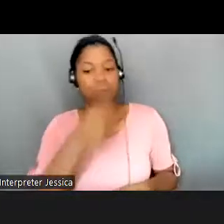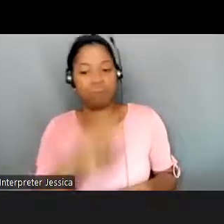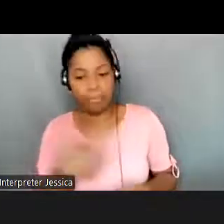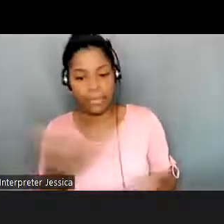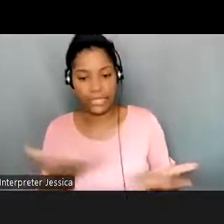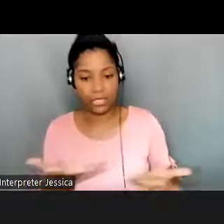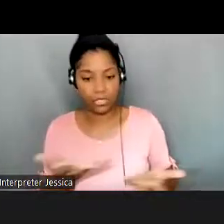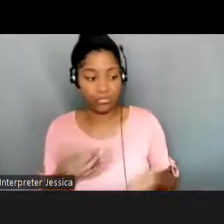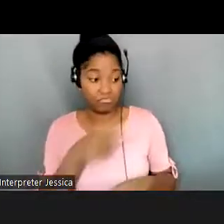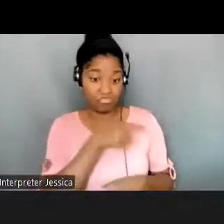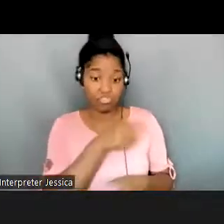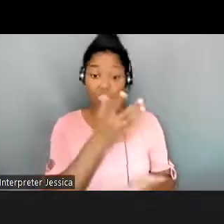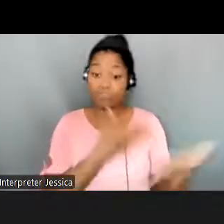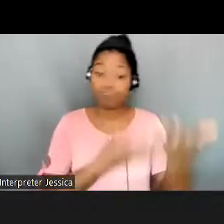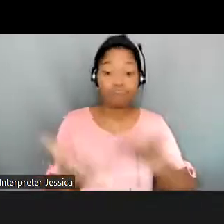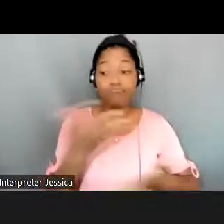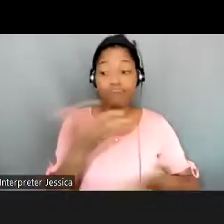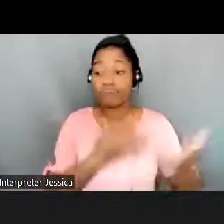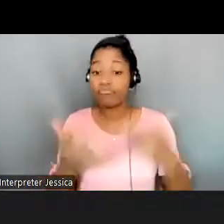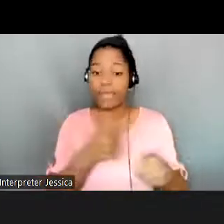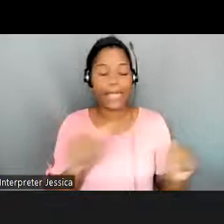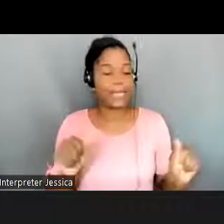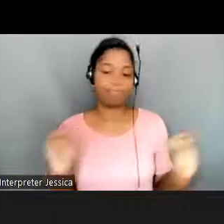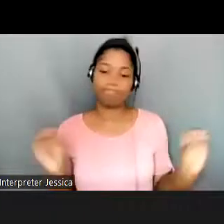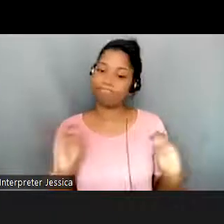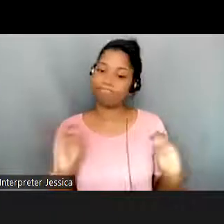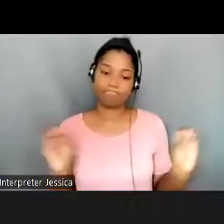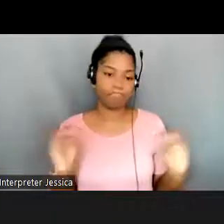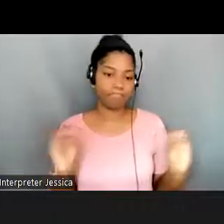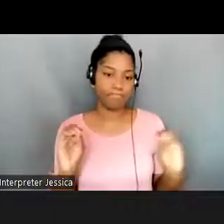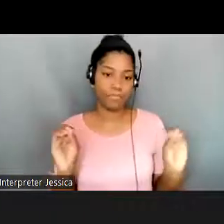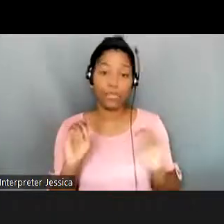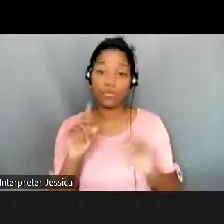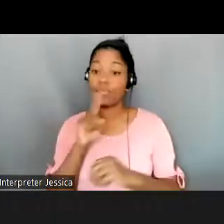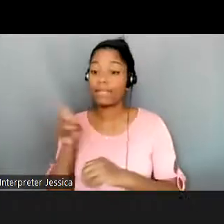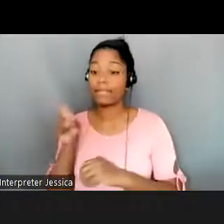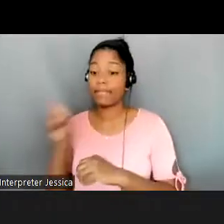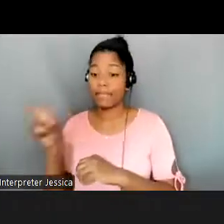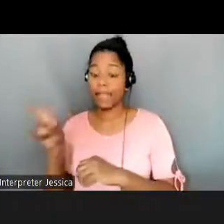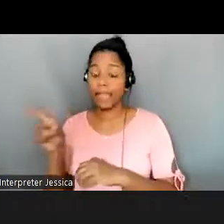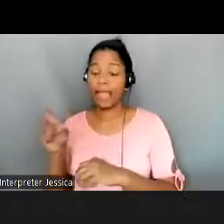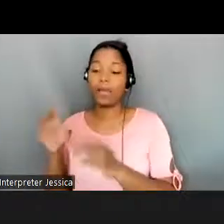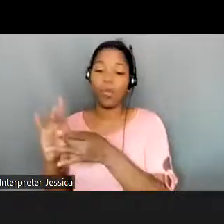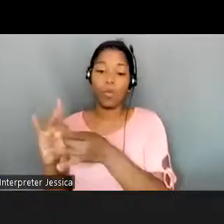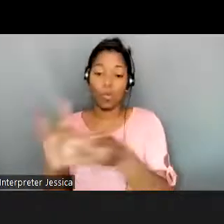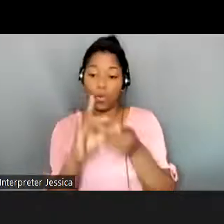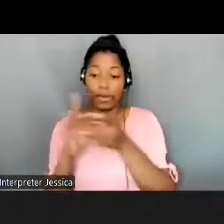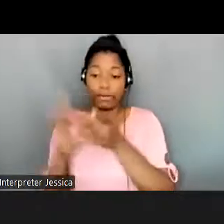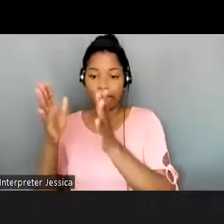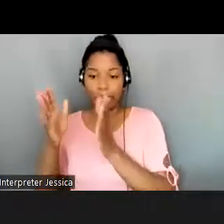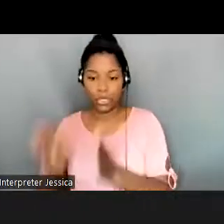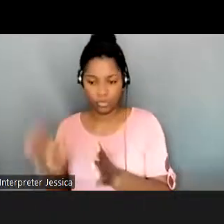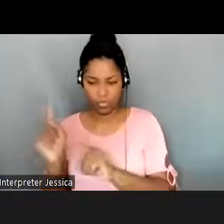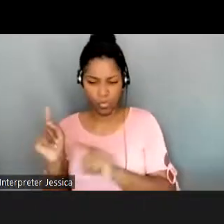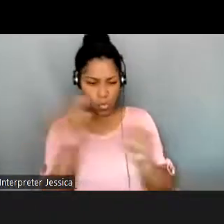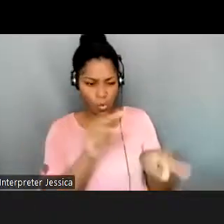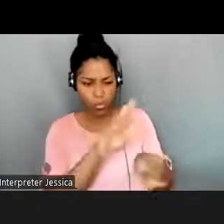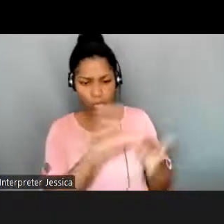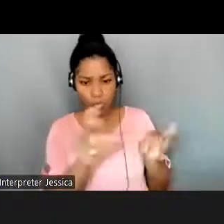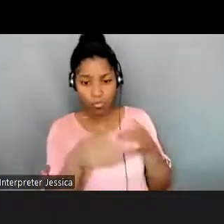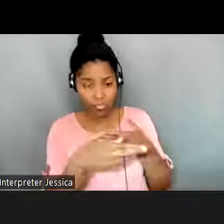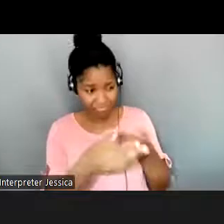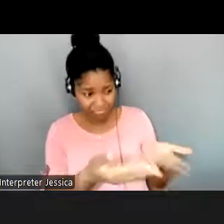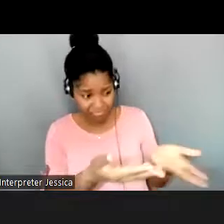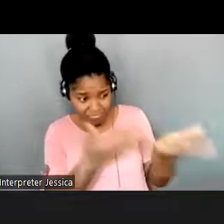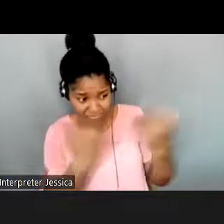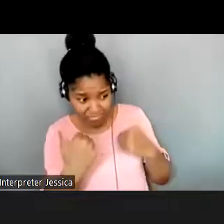anyone. And the person that played the role of intergenerational coordinator every day would go to her room and say, "Don't you want to participate and be a